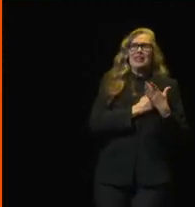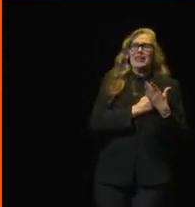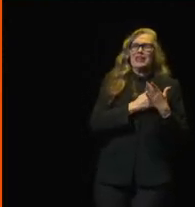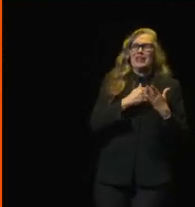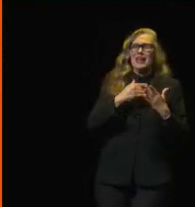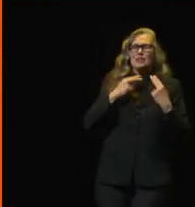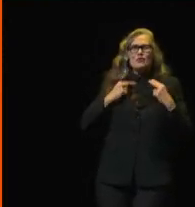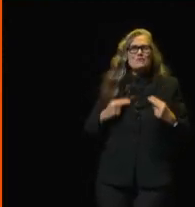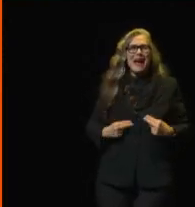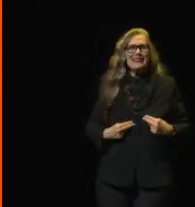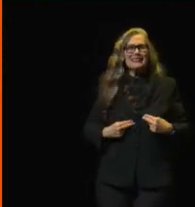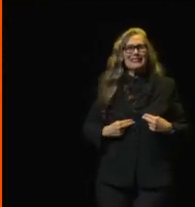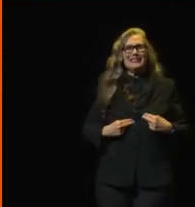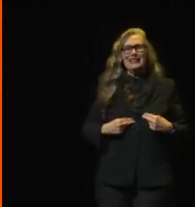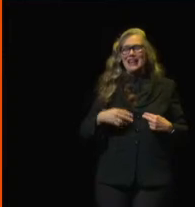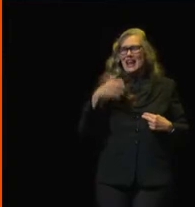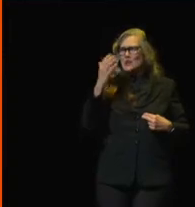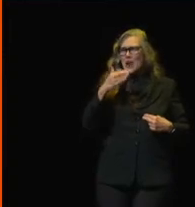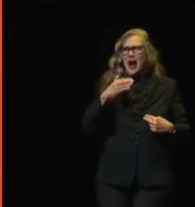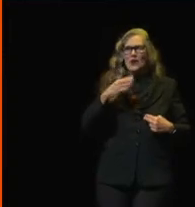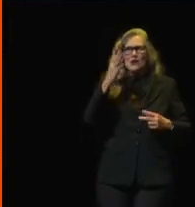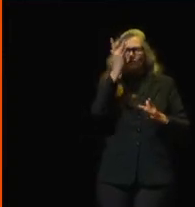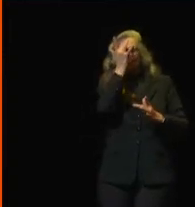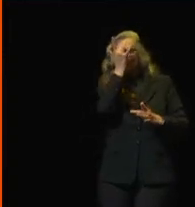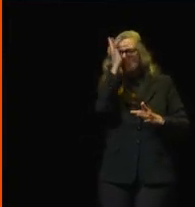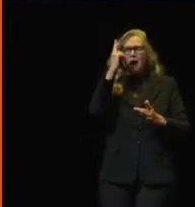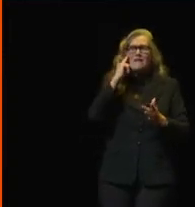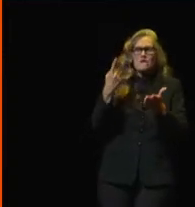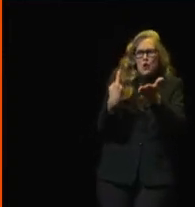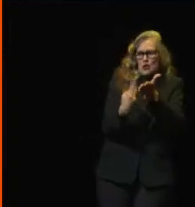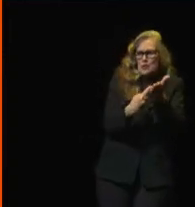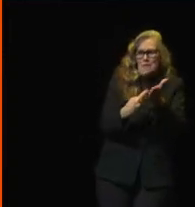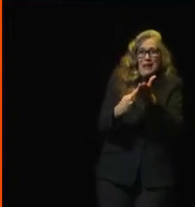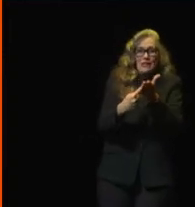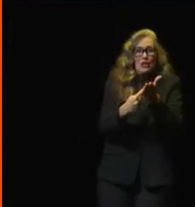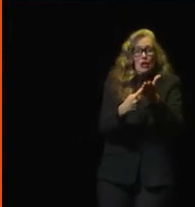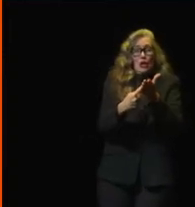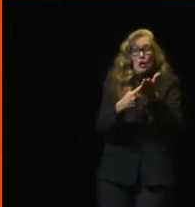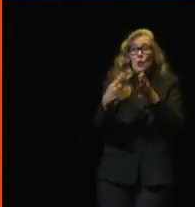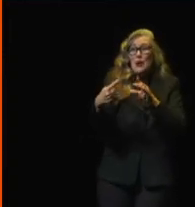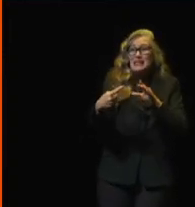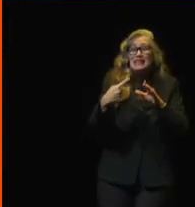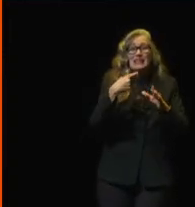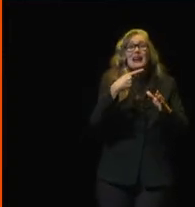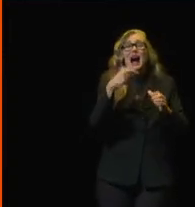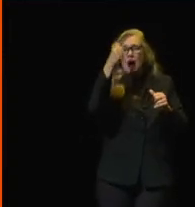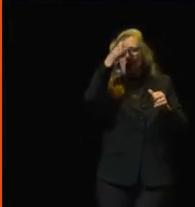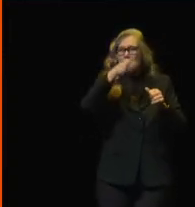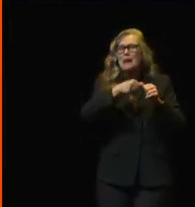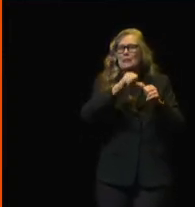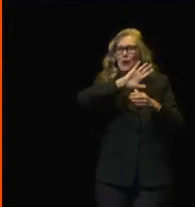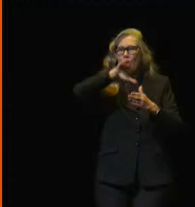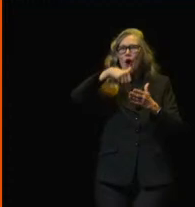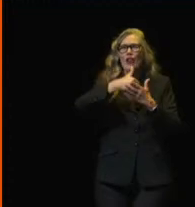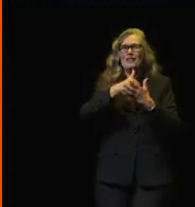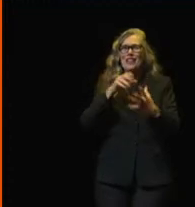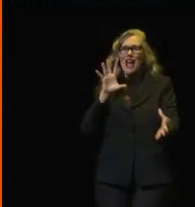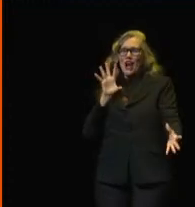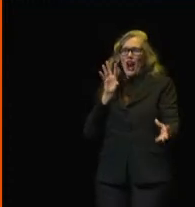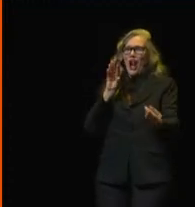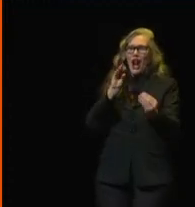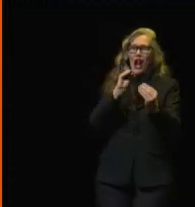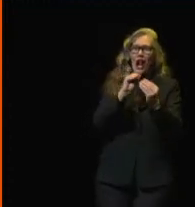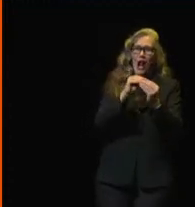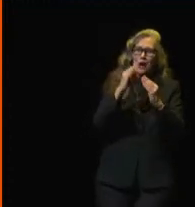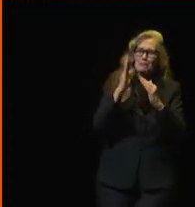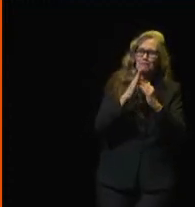nimbleness, all together on the day on which he presented at the first Congressional Committee hearing on Medicare for All. The committee